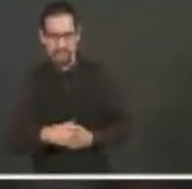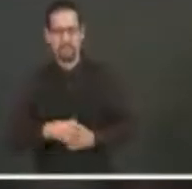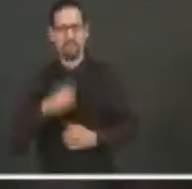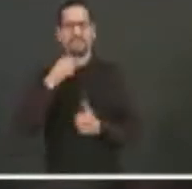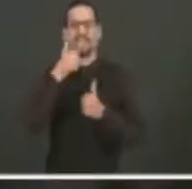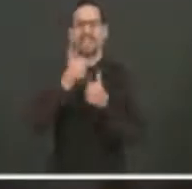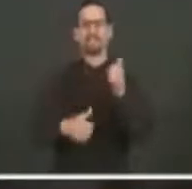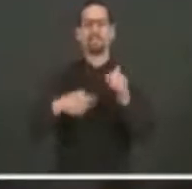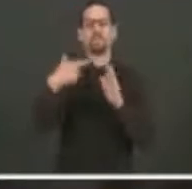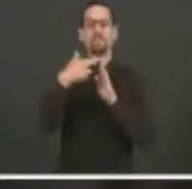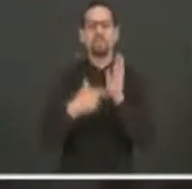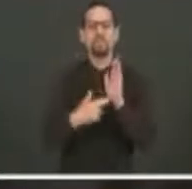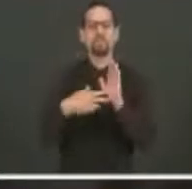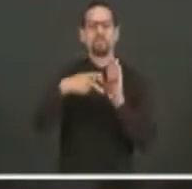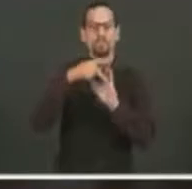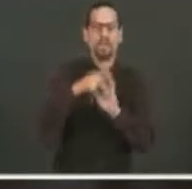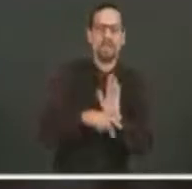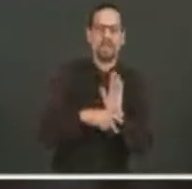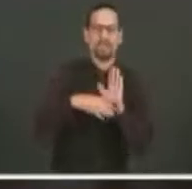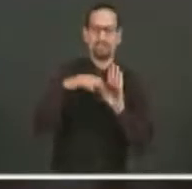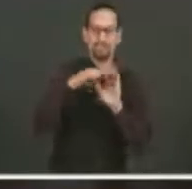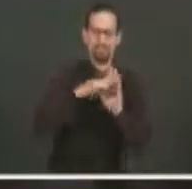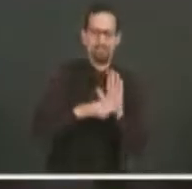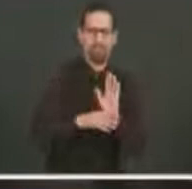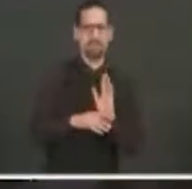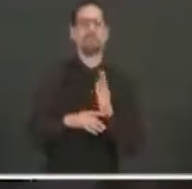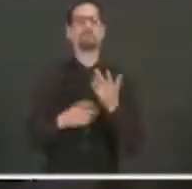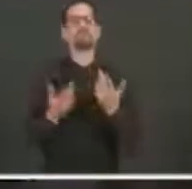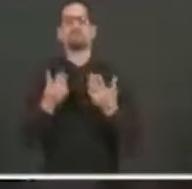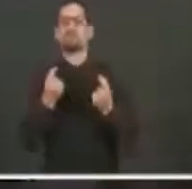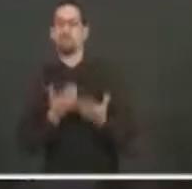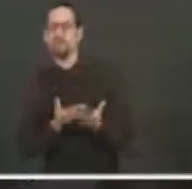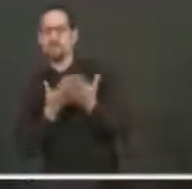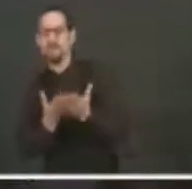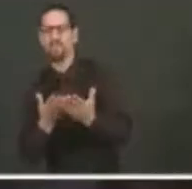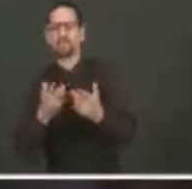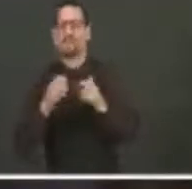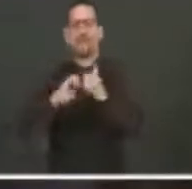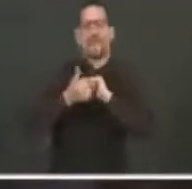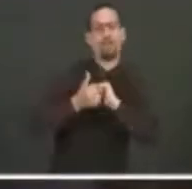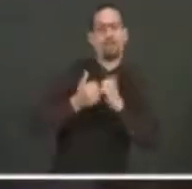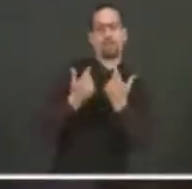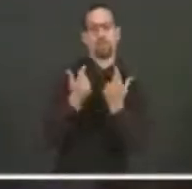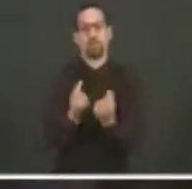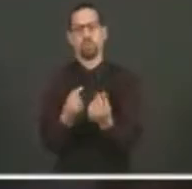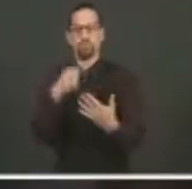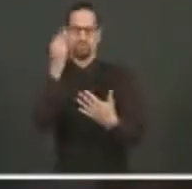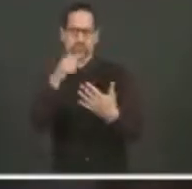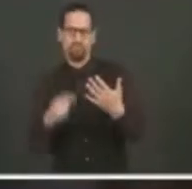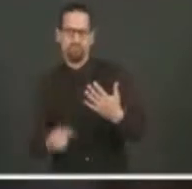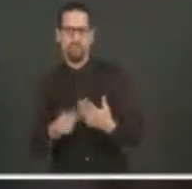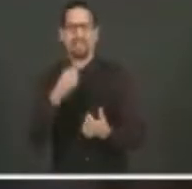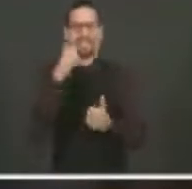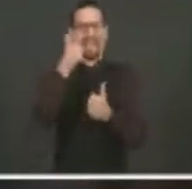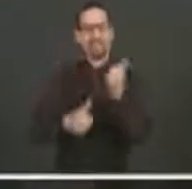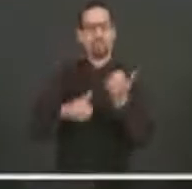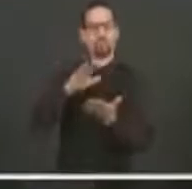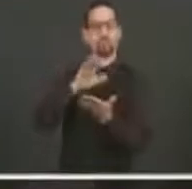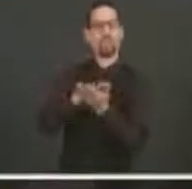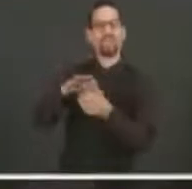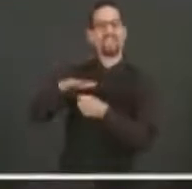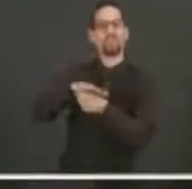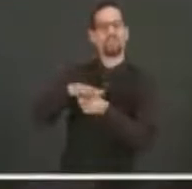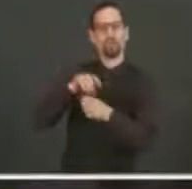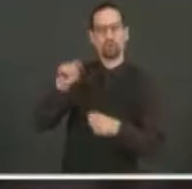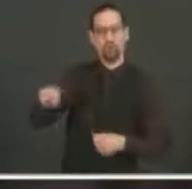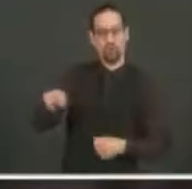safely open and recommendation for implementation. So the districts are required to submit the plans by July